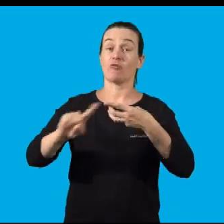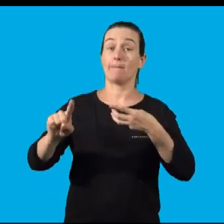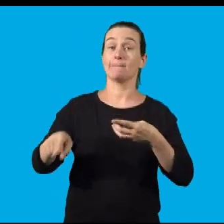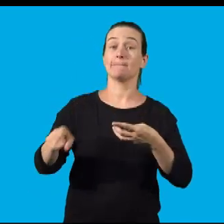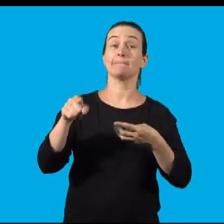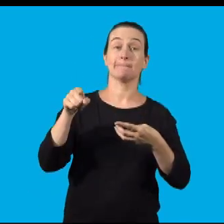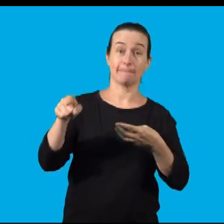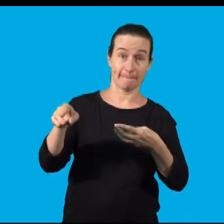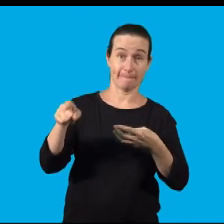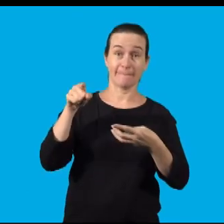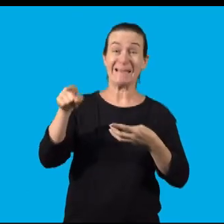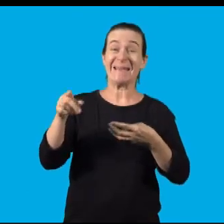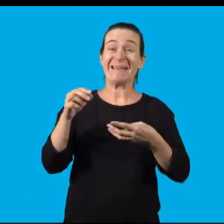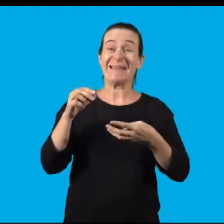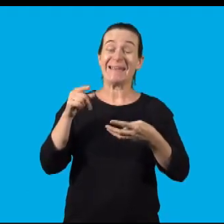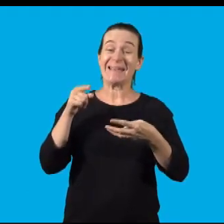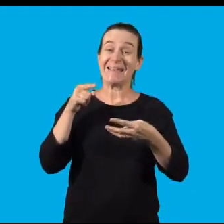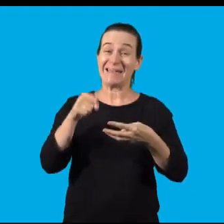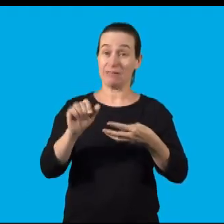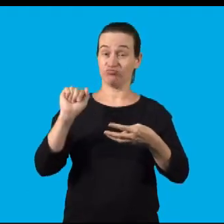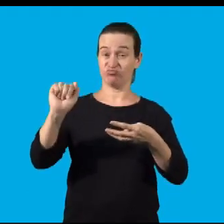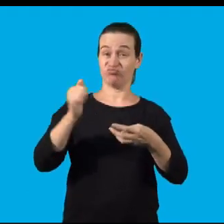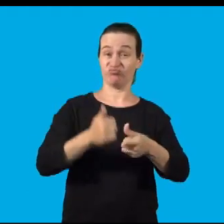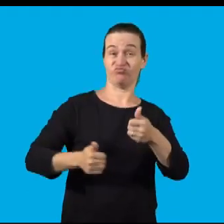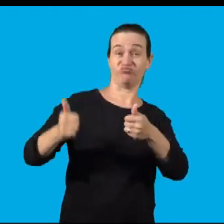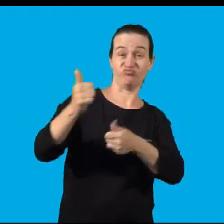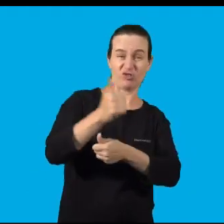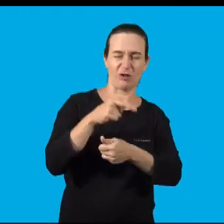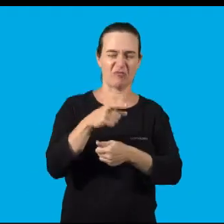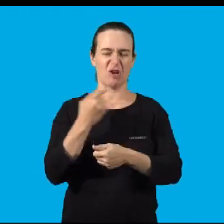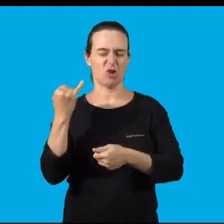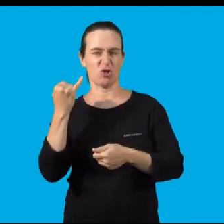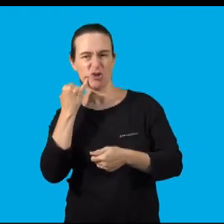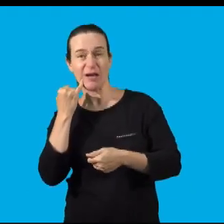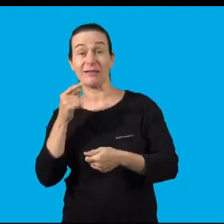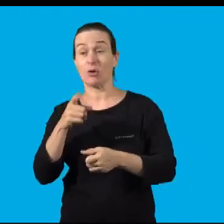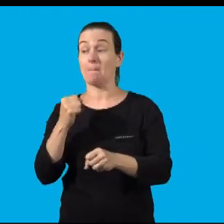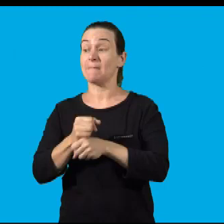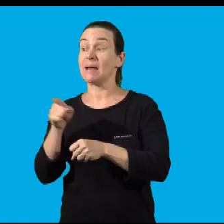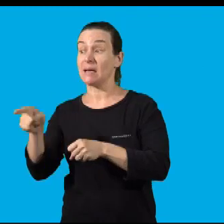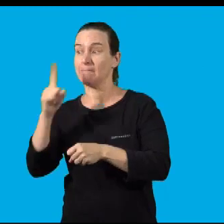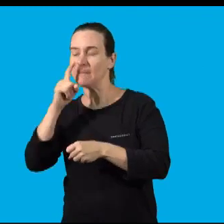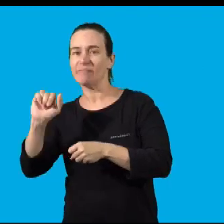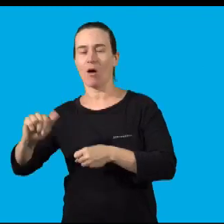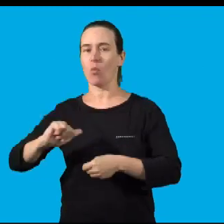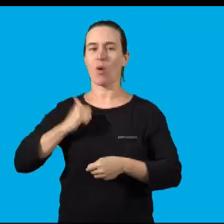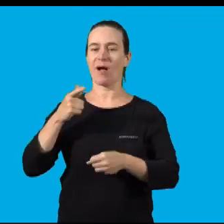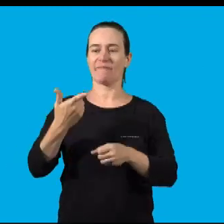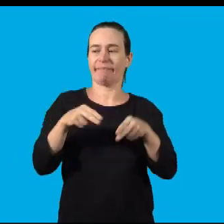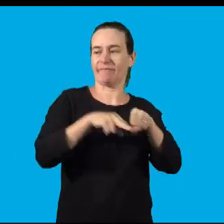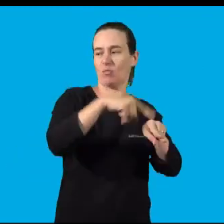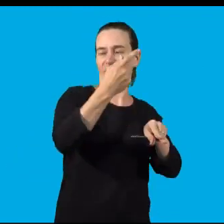descent. He is manipulated by his envious lieutenant Iago into believing his wife Desdemona is